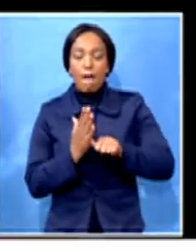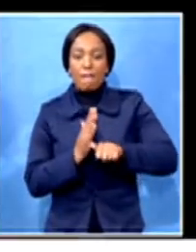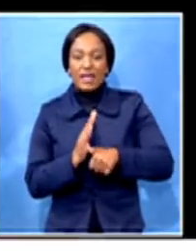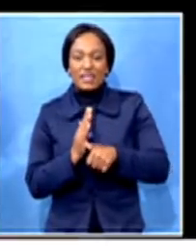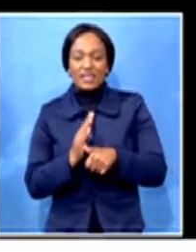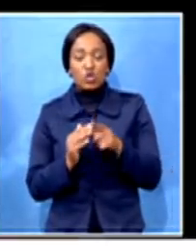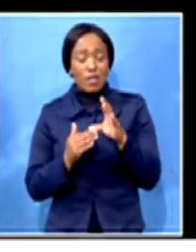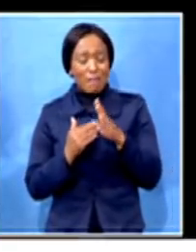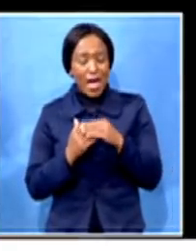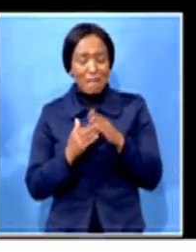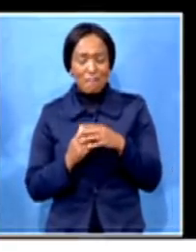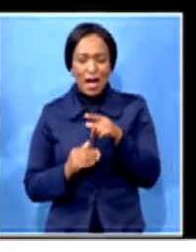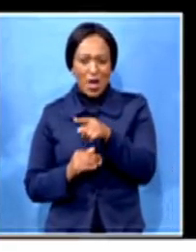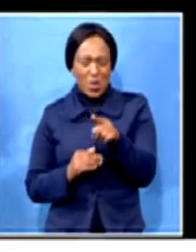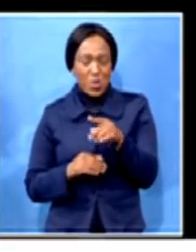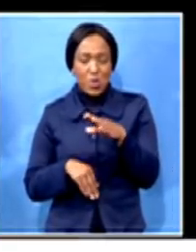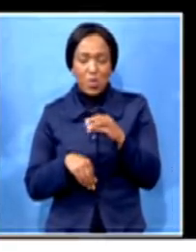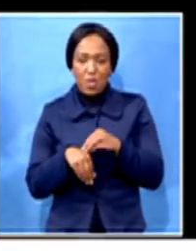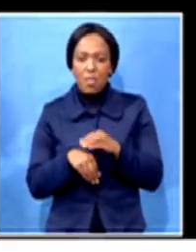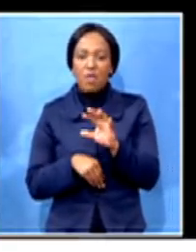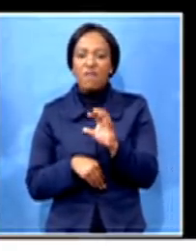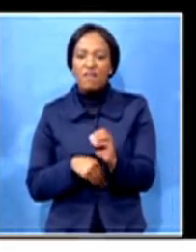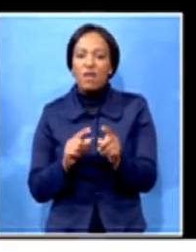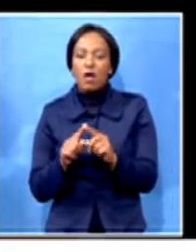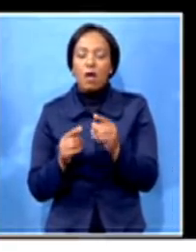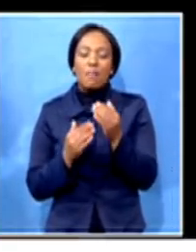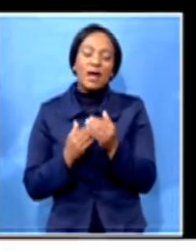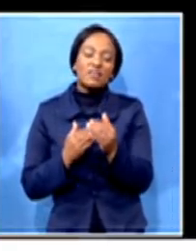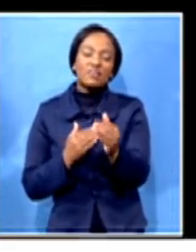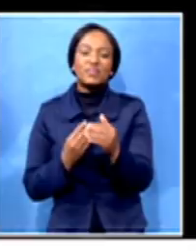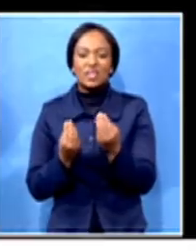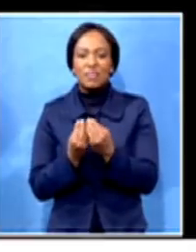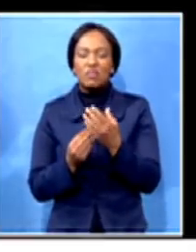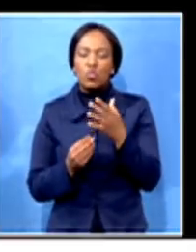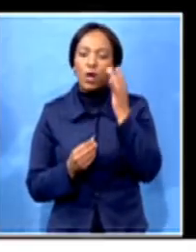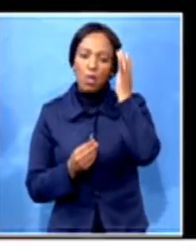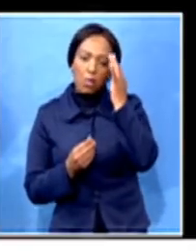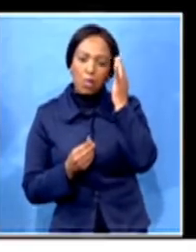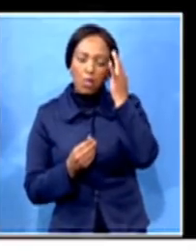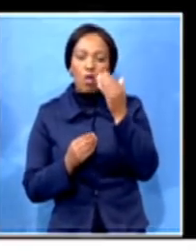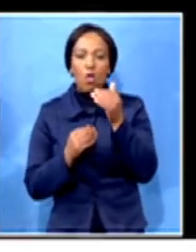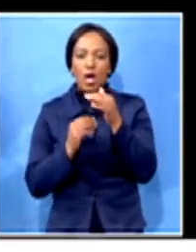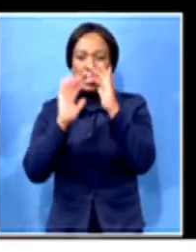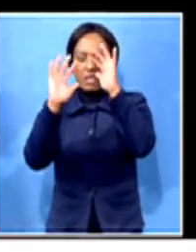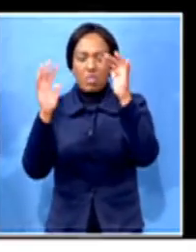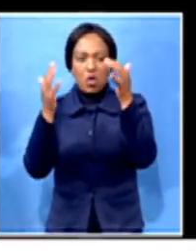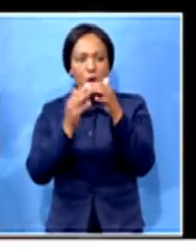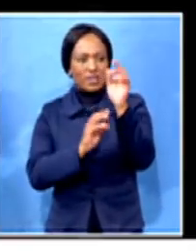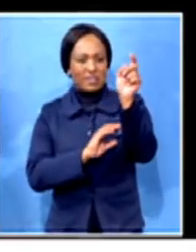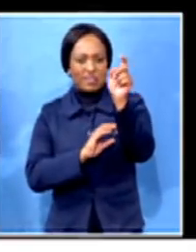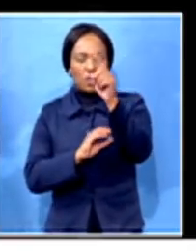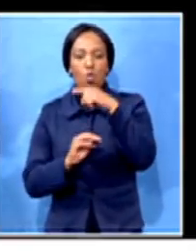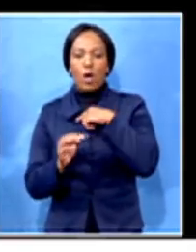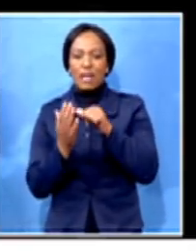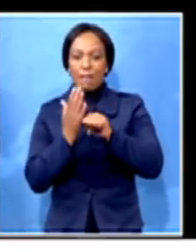be facing. But I think in the bigger scheme of things, it is something that has been considered elsewhere in the world, that actually pension funds,